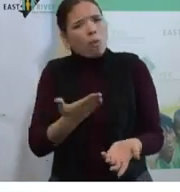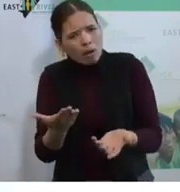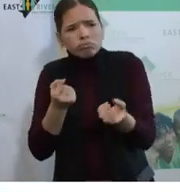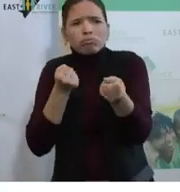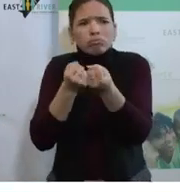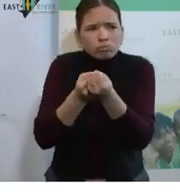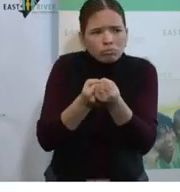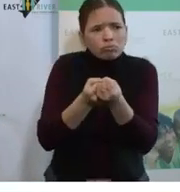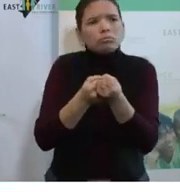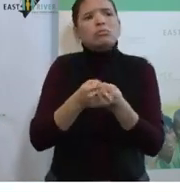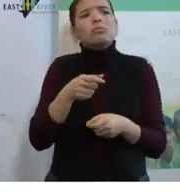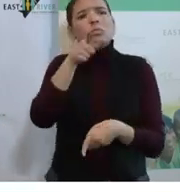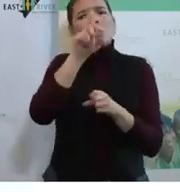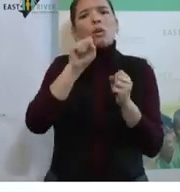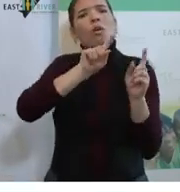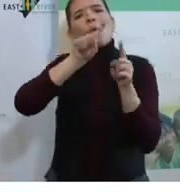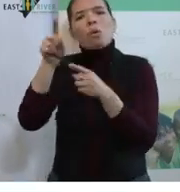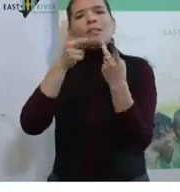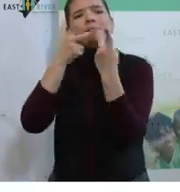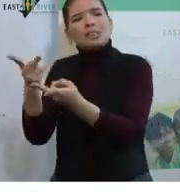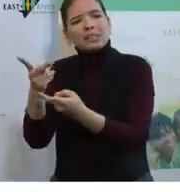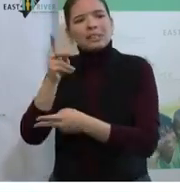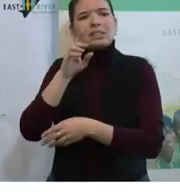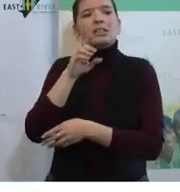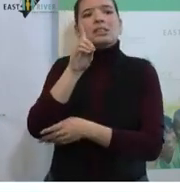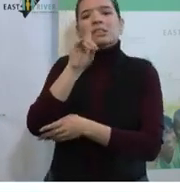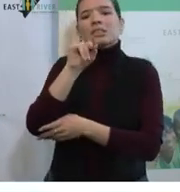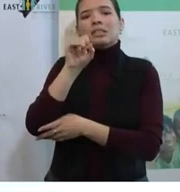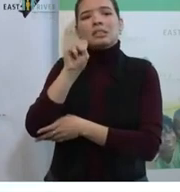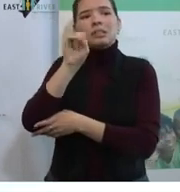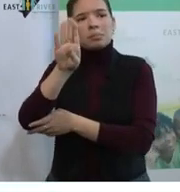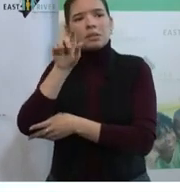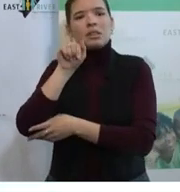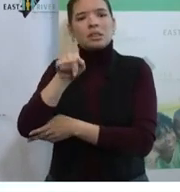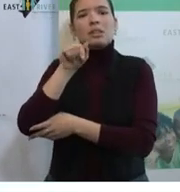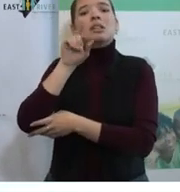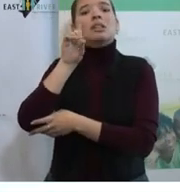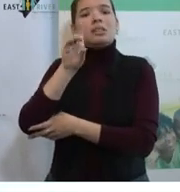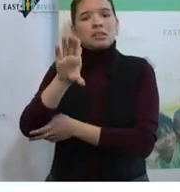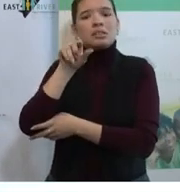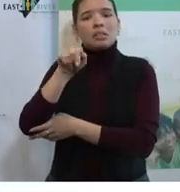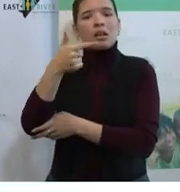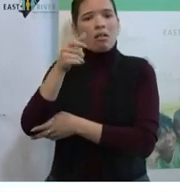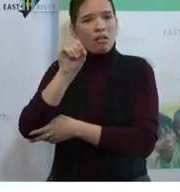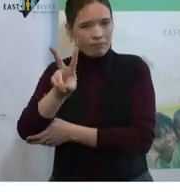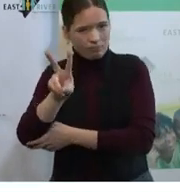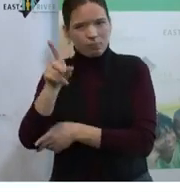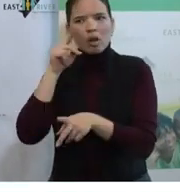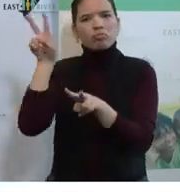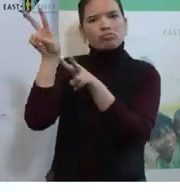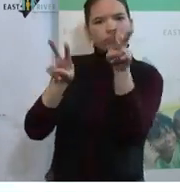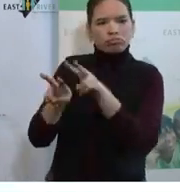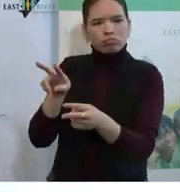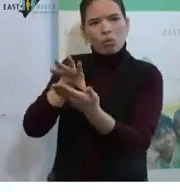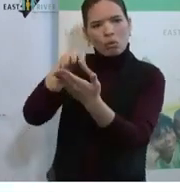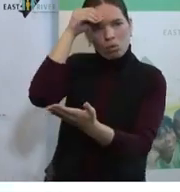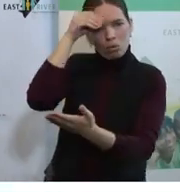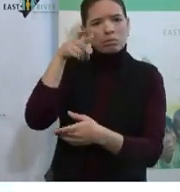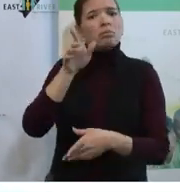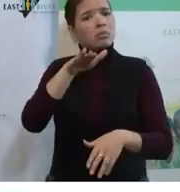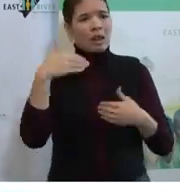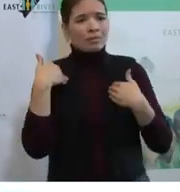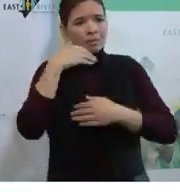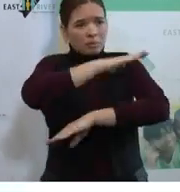disb.dc.gov, for more information. Visit our table where we have a host of information here today. And again, I want to just thank you for your time